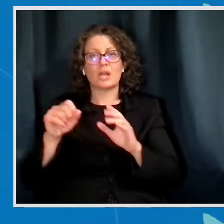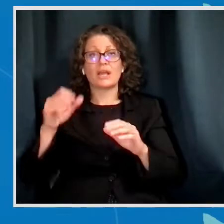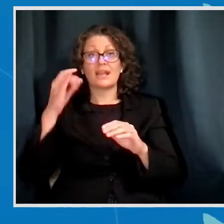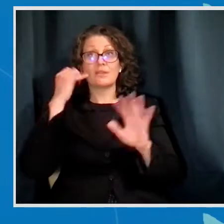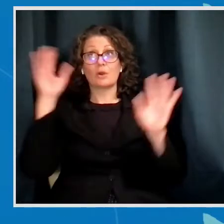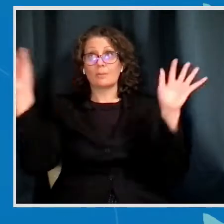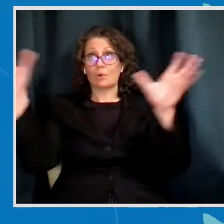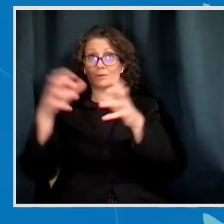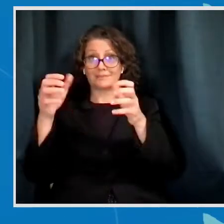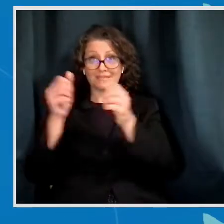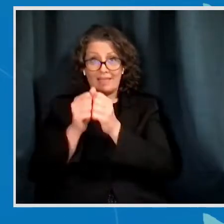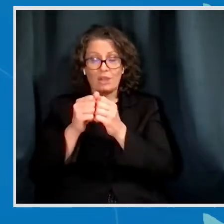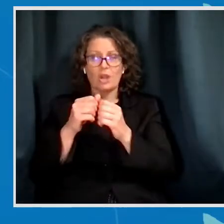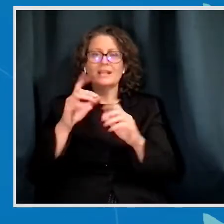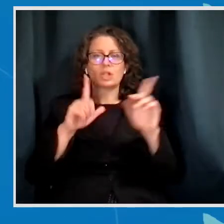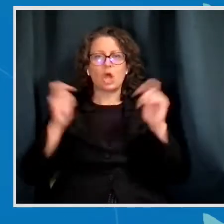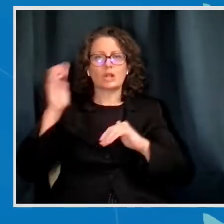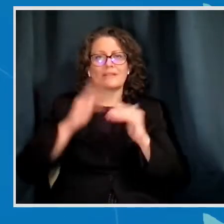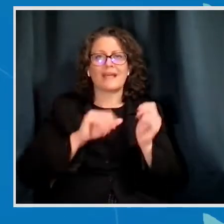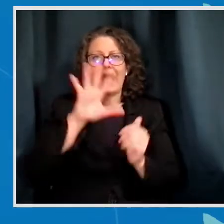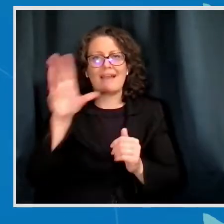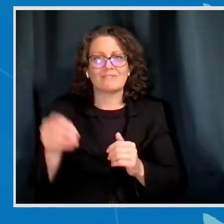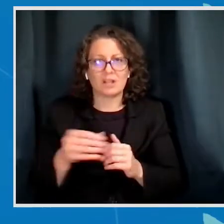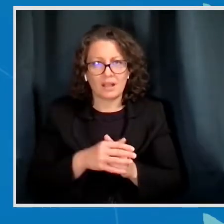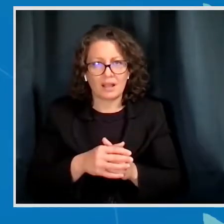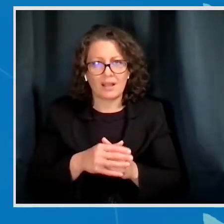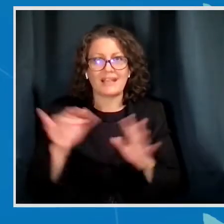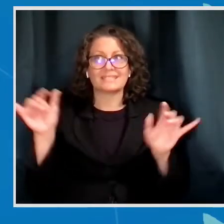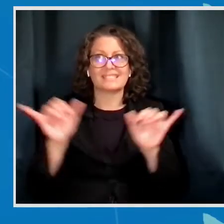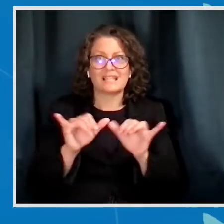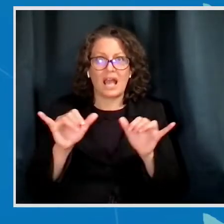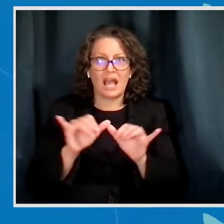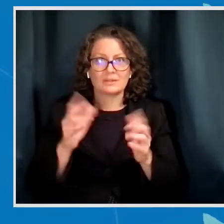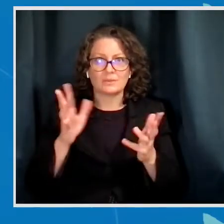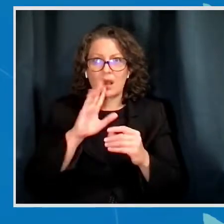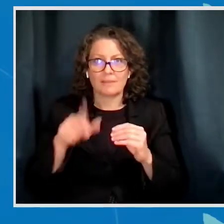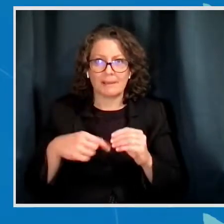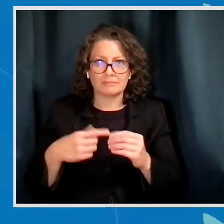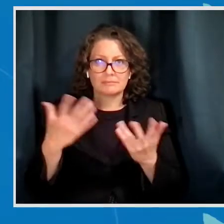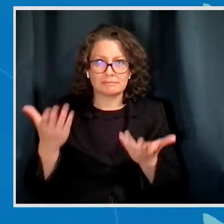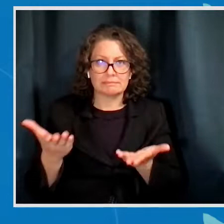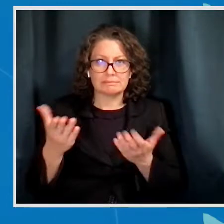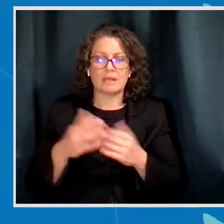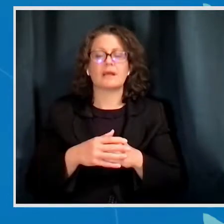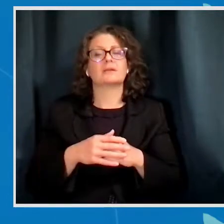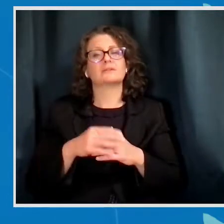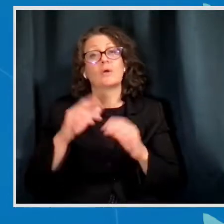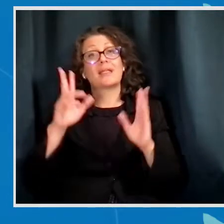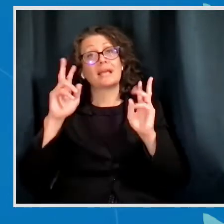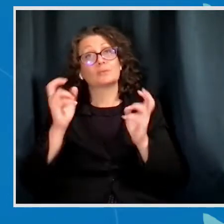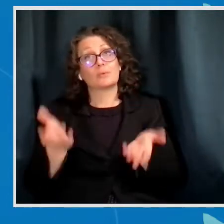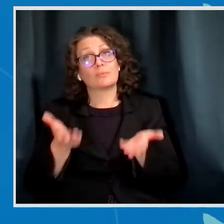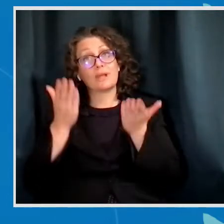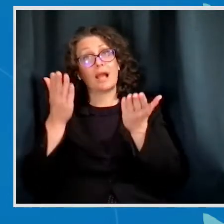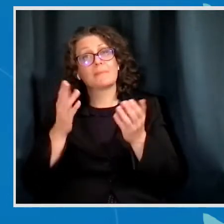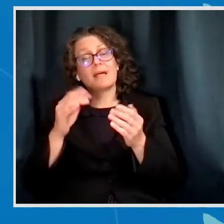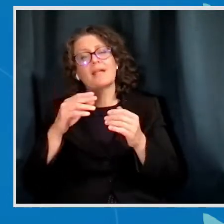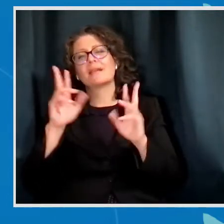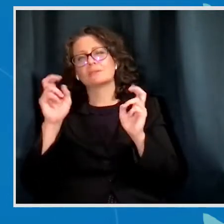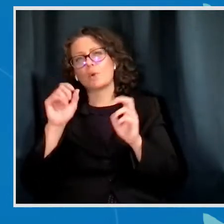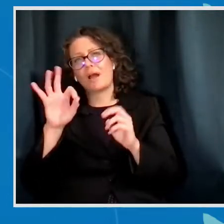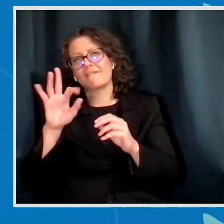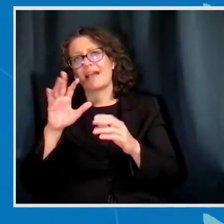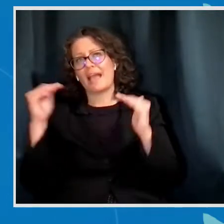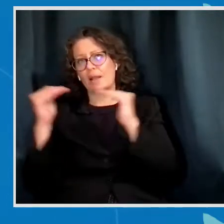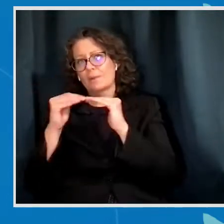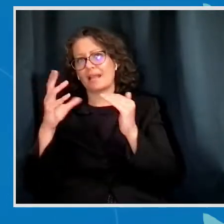But that's the scales we're talking about. And these are the issues I want to bring up here This whole issue of equity and vulnerability and